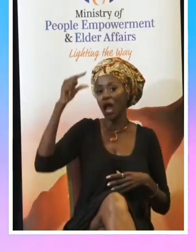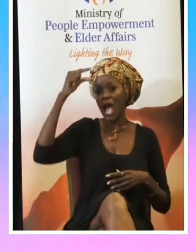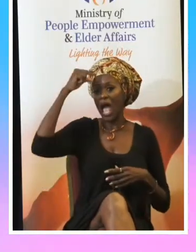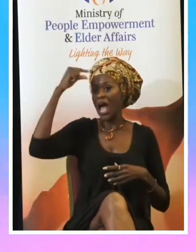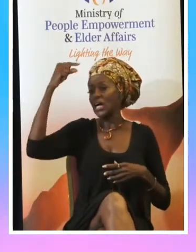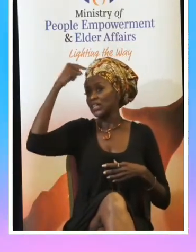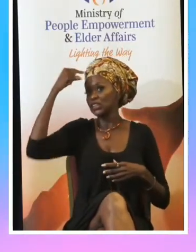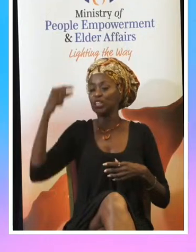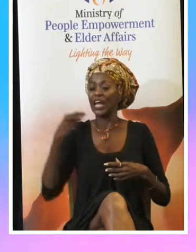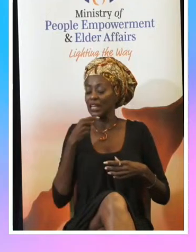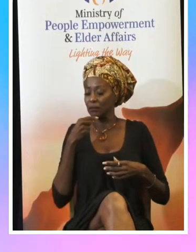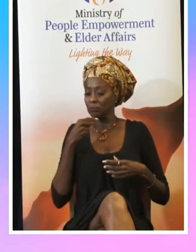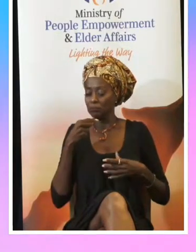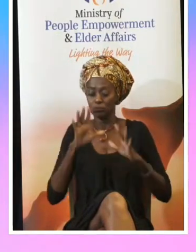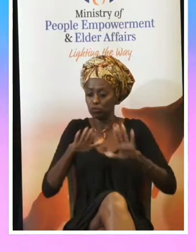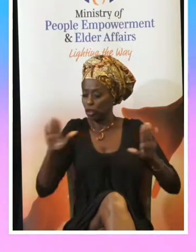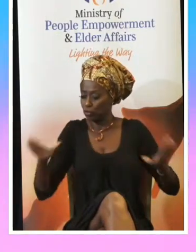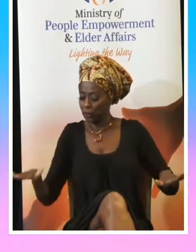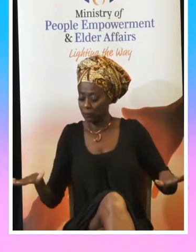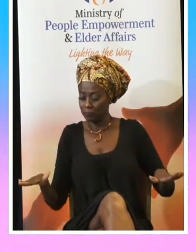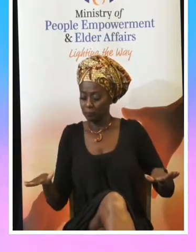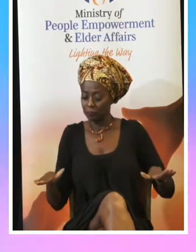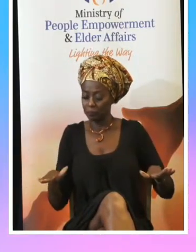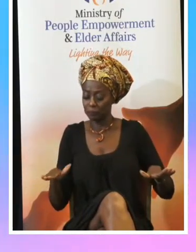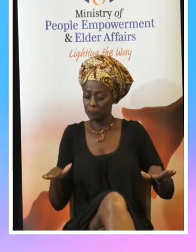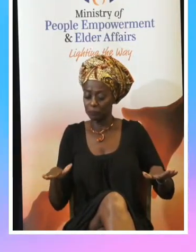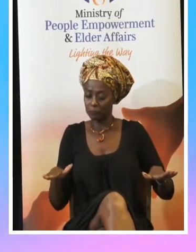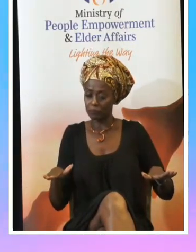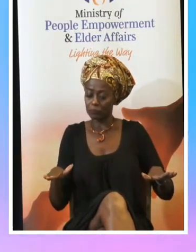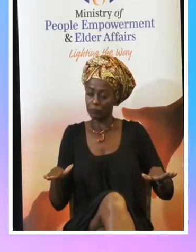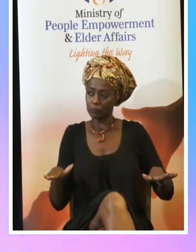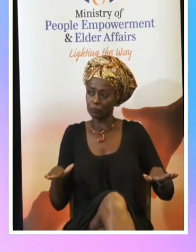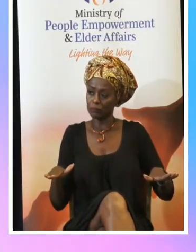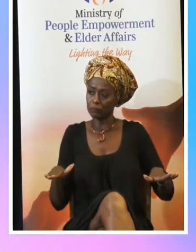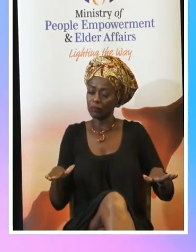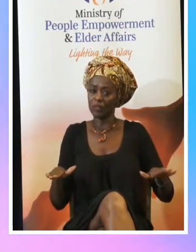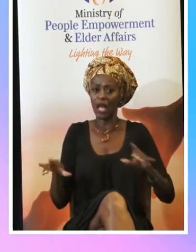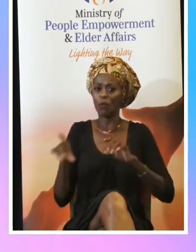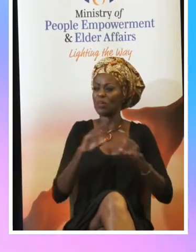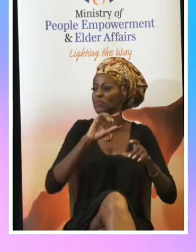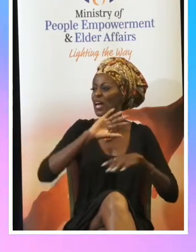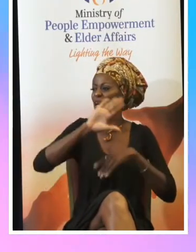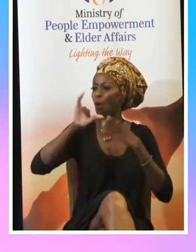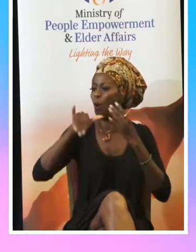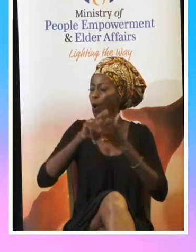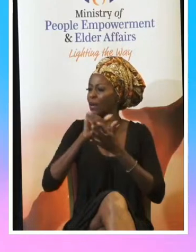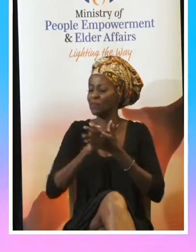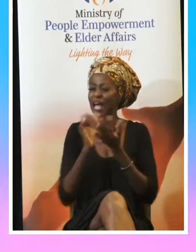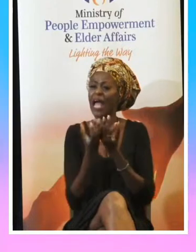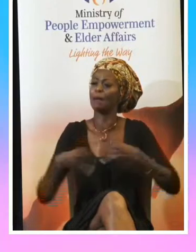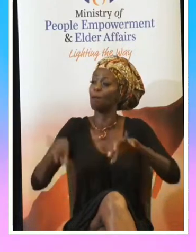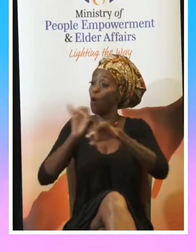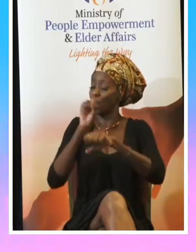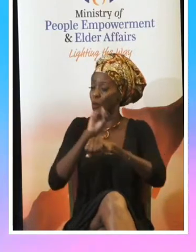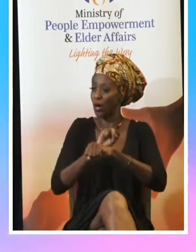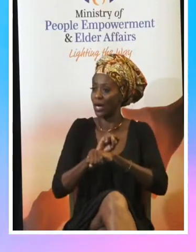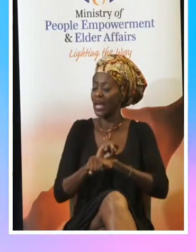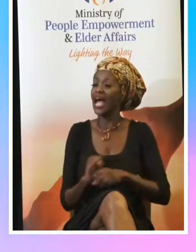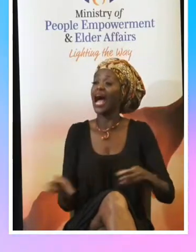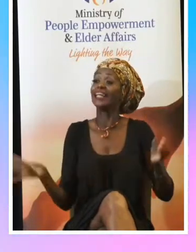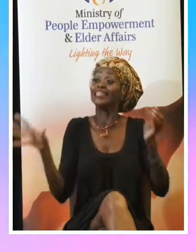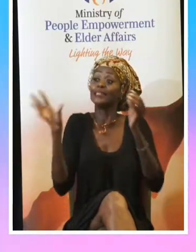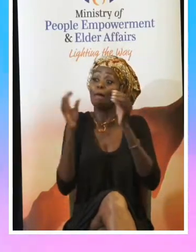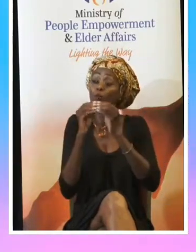on the legislation. And even though we've done all of that important work, and even though now there's more conversation